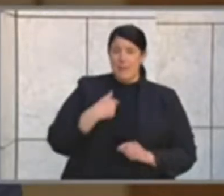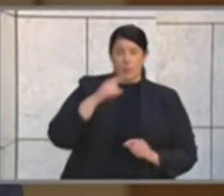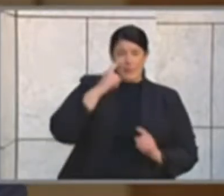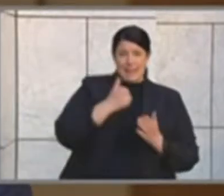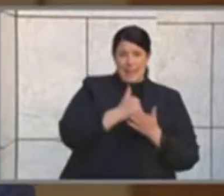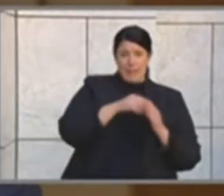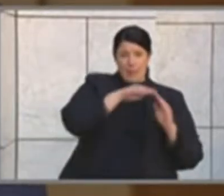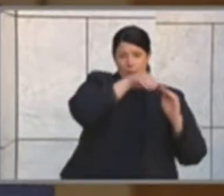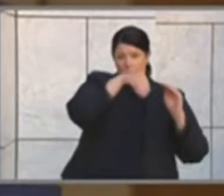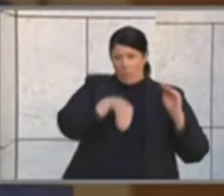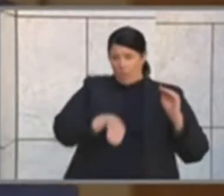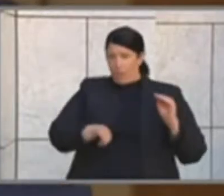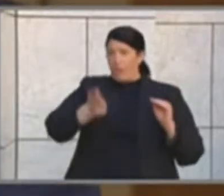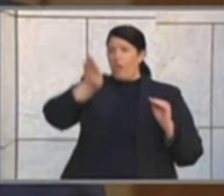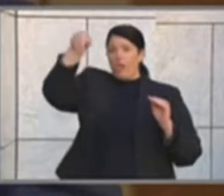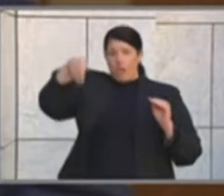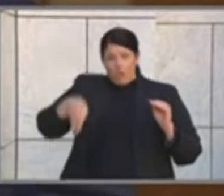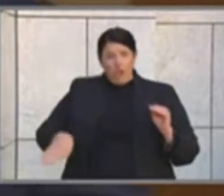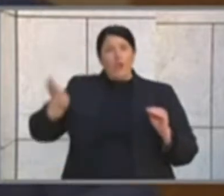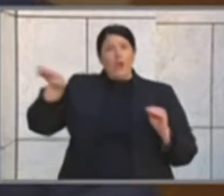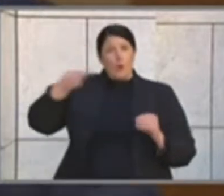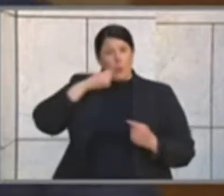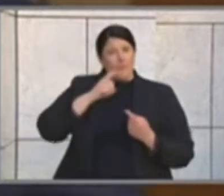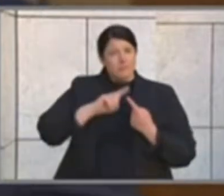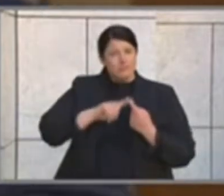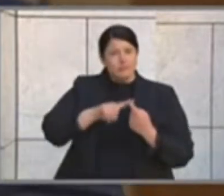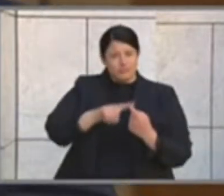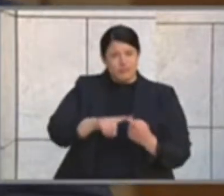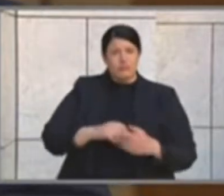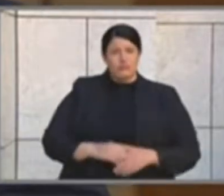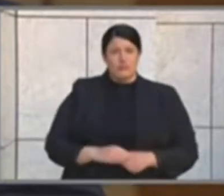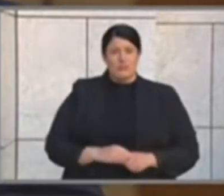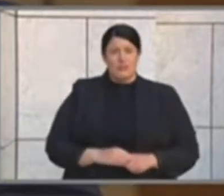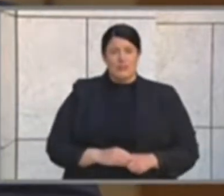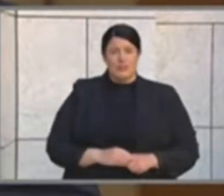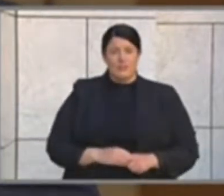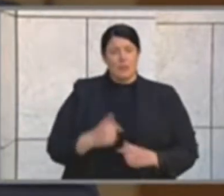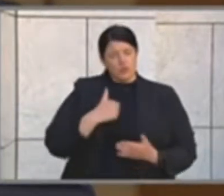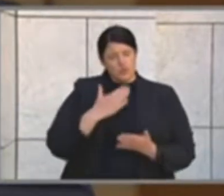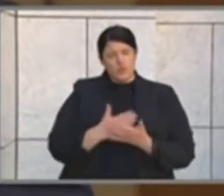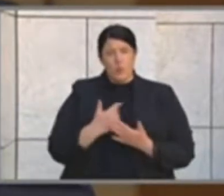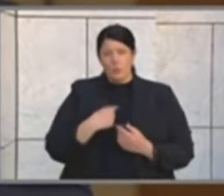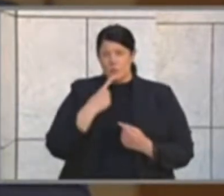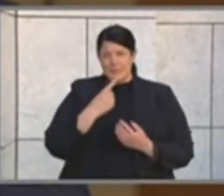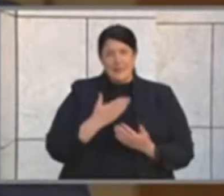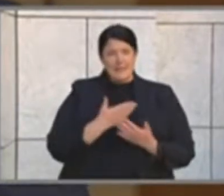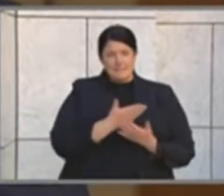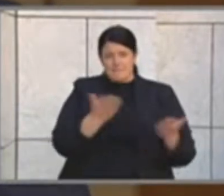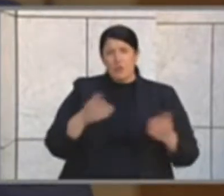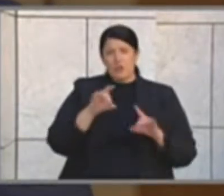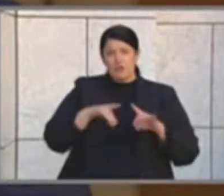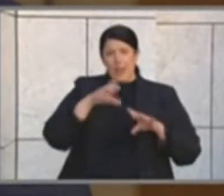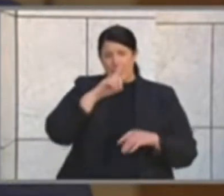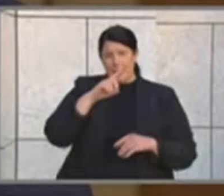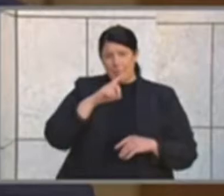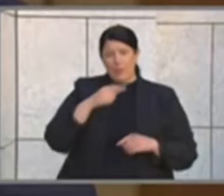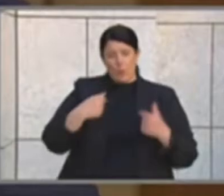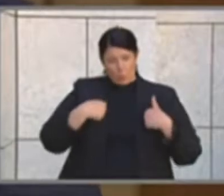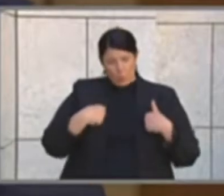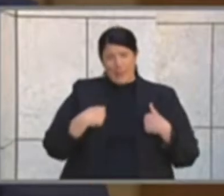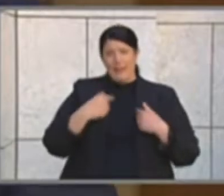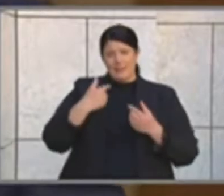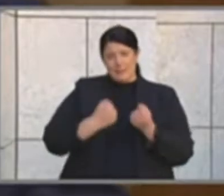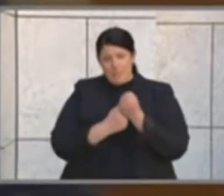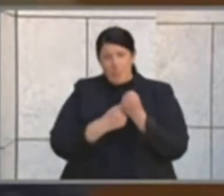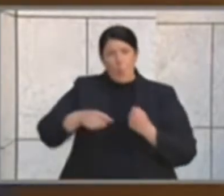better. Today, our thoughts are with those Australians who are doing it tough, but they know that their government has their